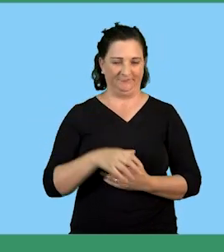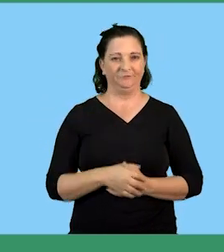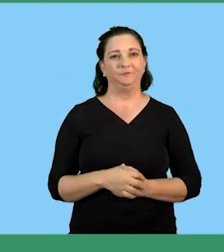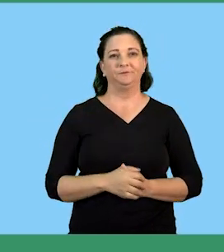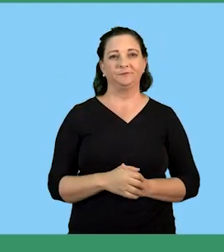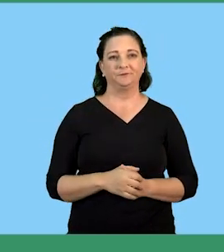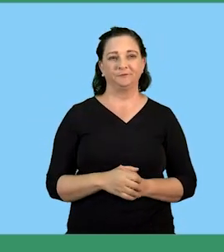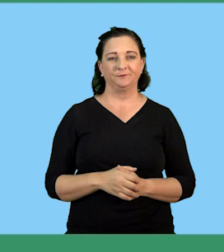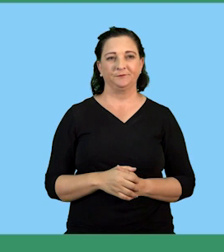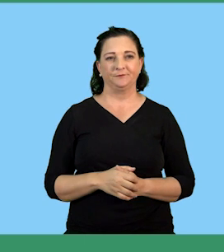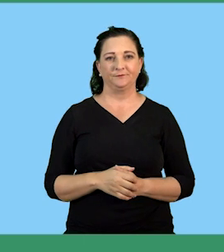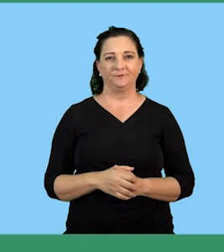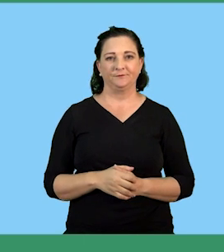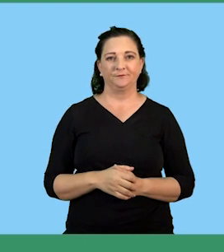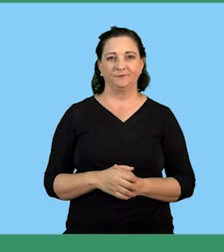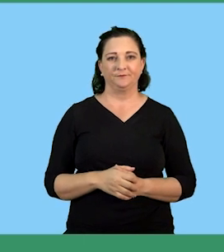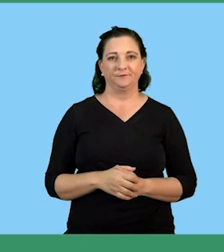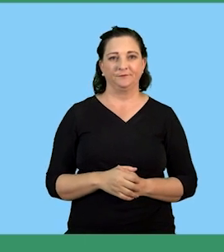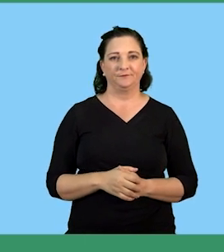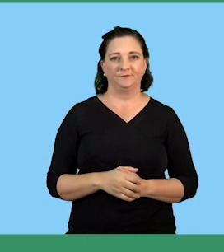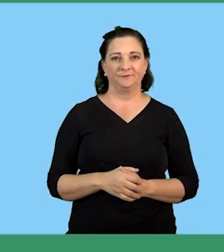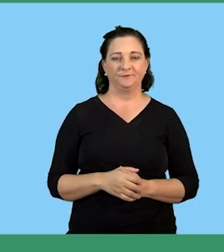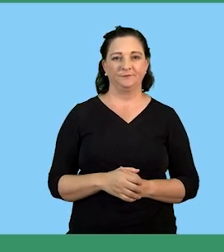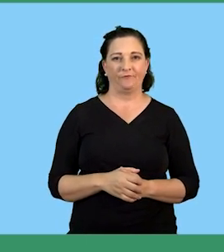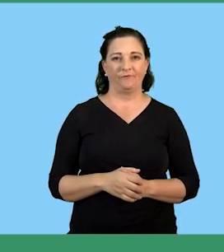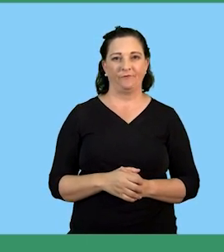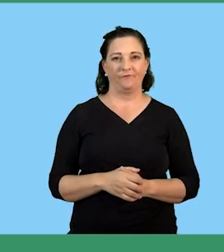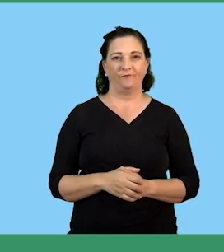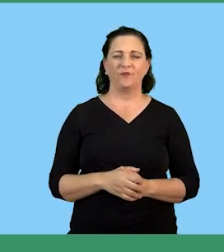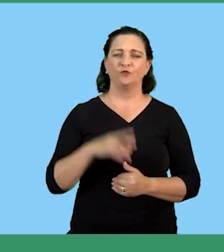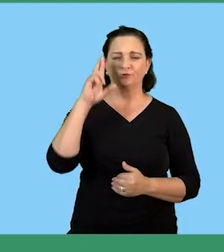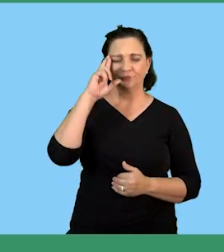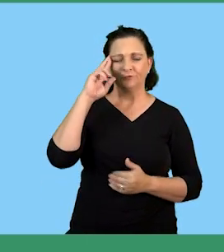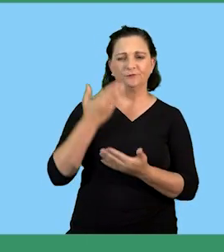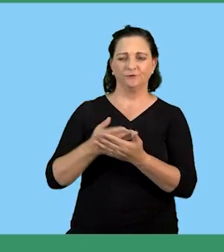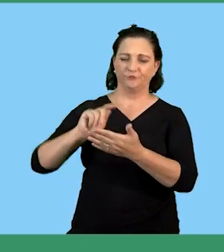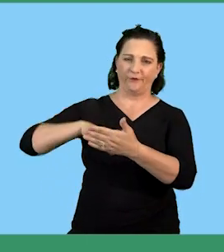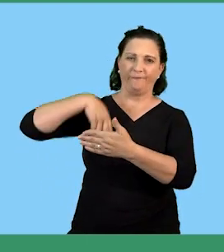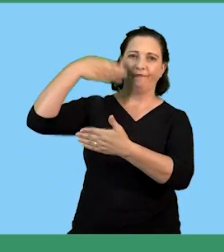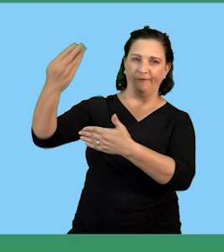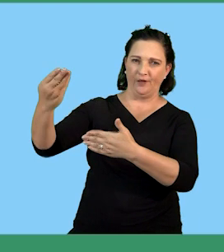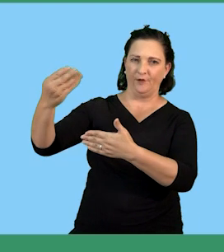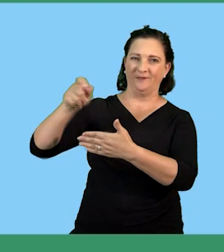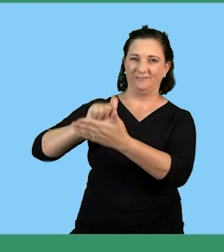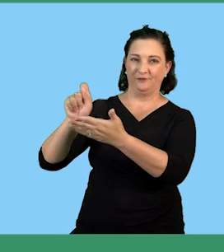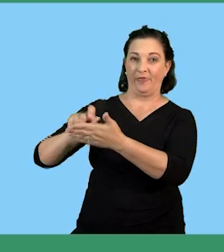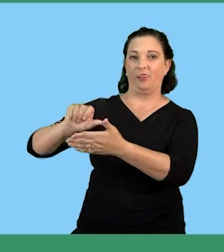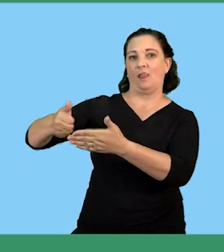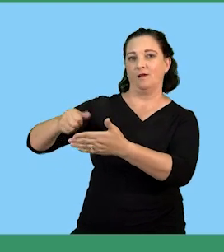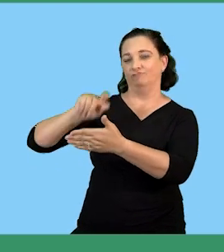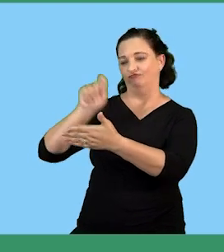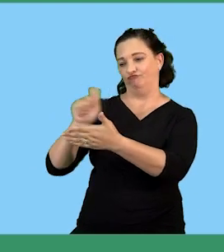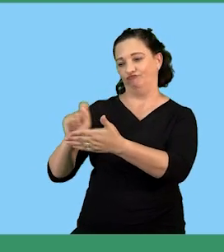It's a flip chart. Right, it's a flip chart. Remember, we are able to flip over and write on the next page.